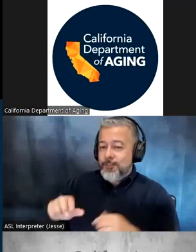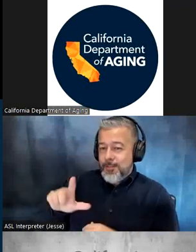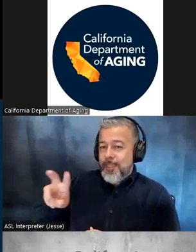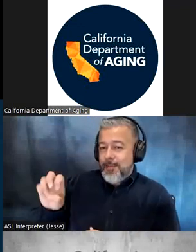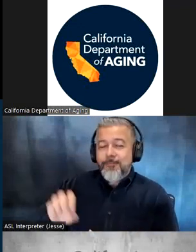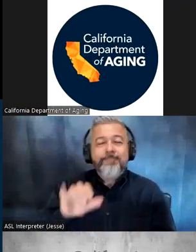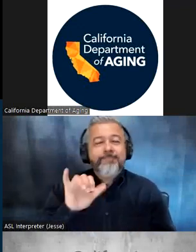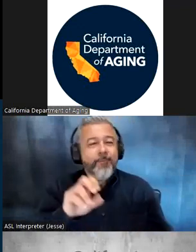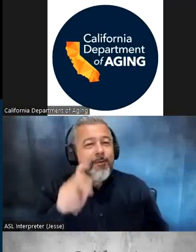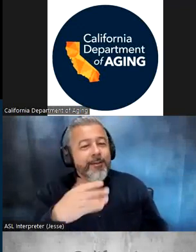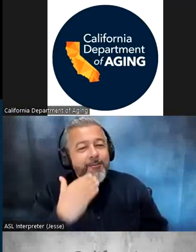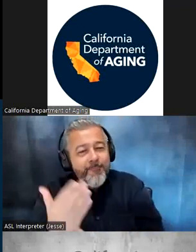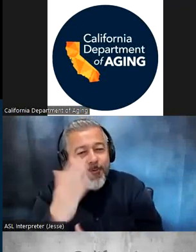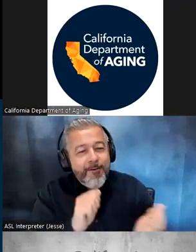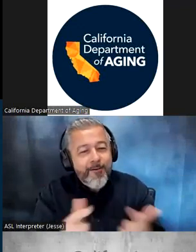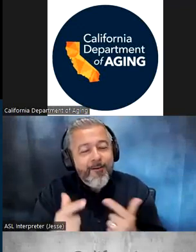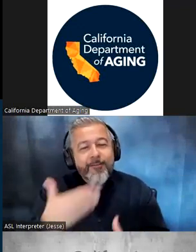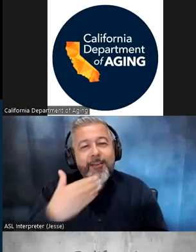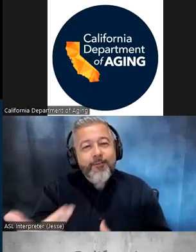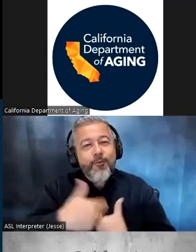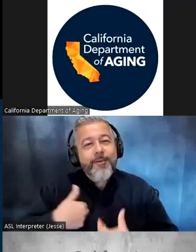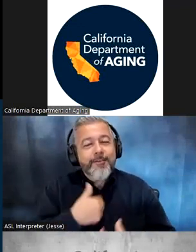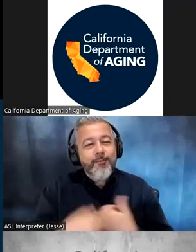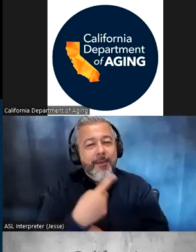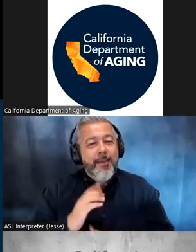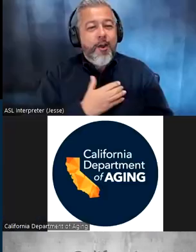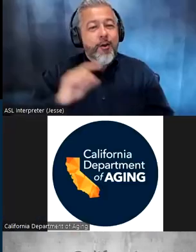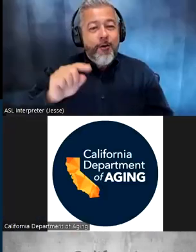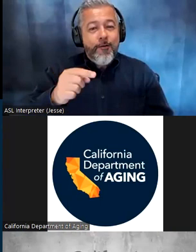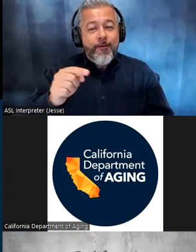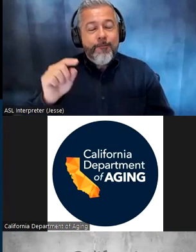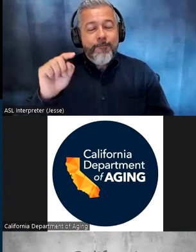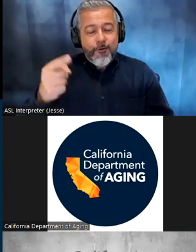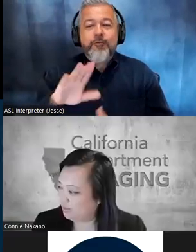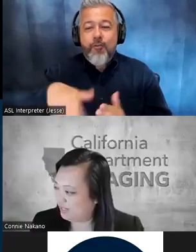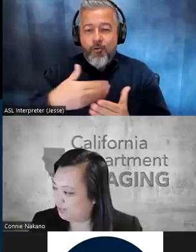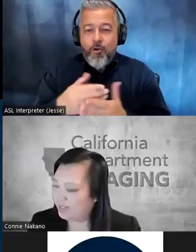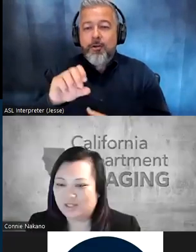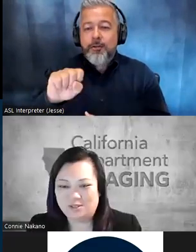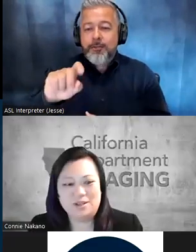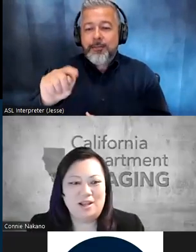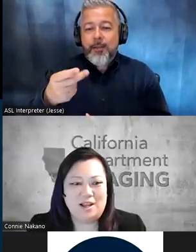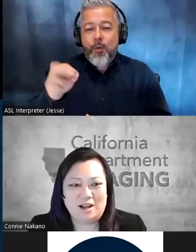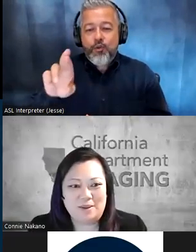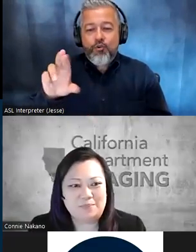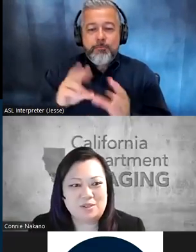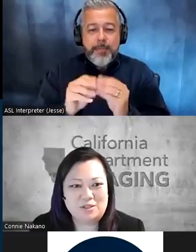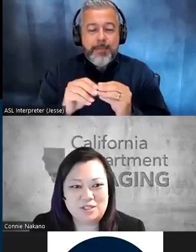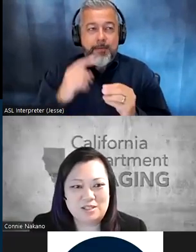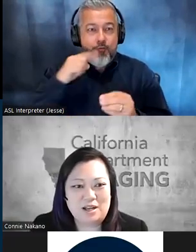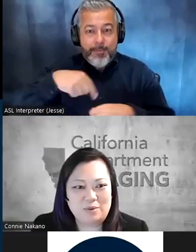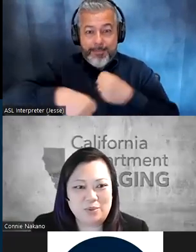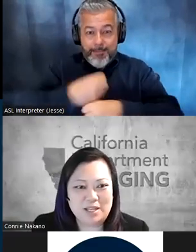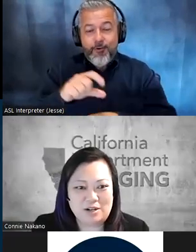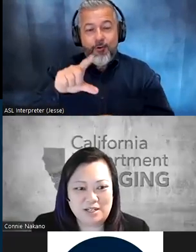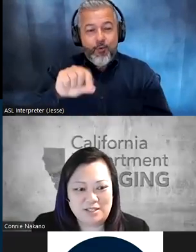All right, good morning, everyone. Thank you for joining us today for our very first all stakeholder meeting for the year for 2022. So